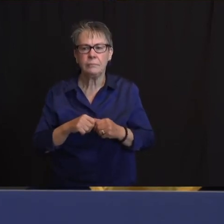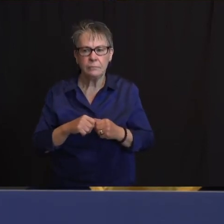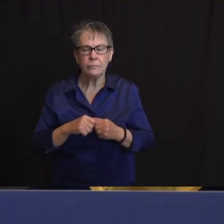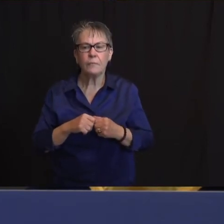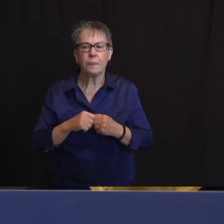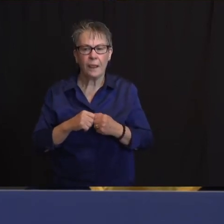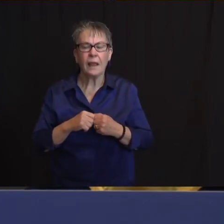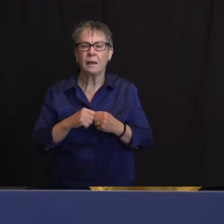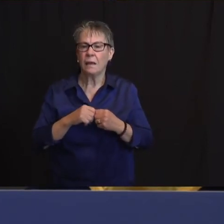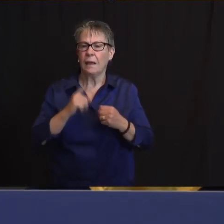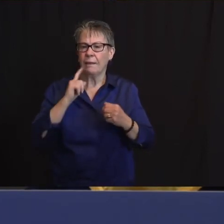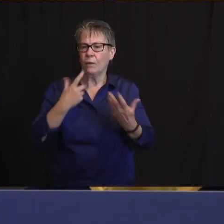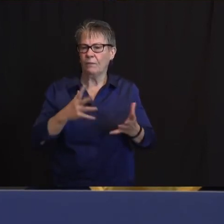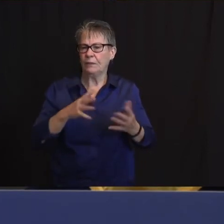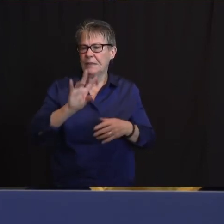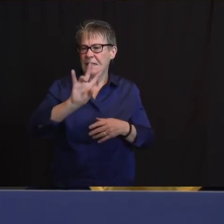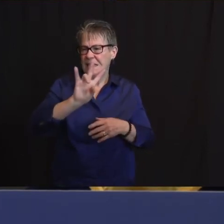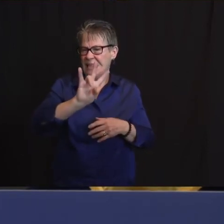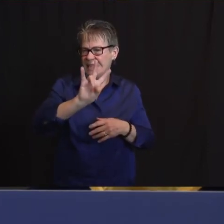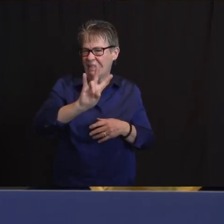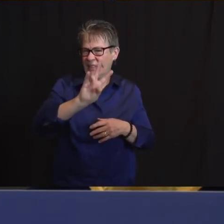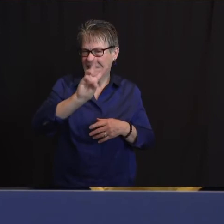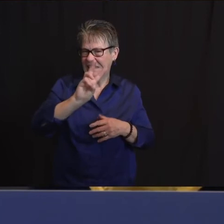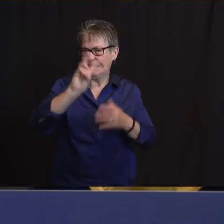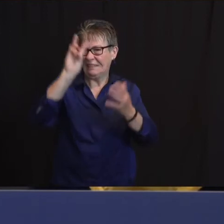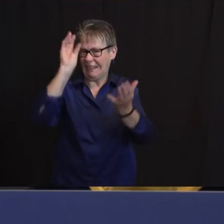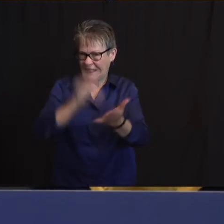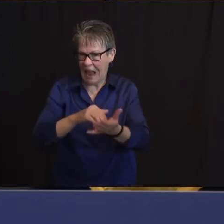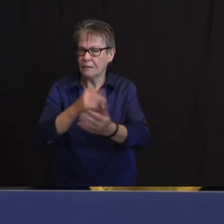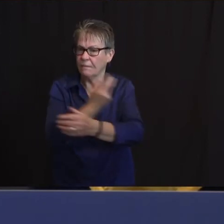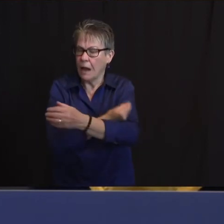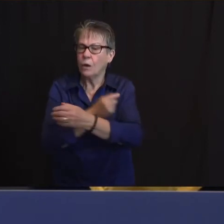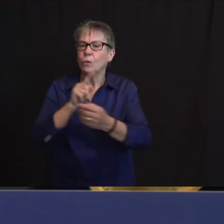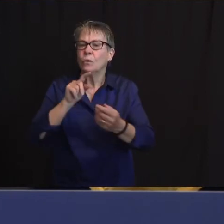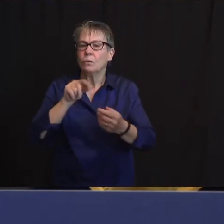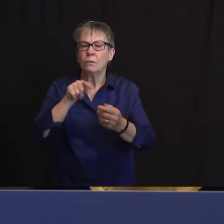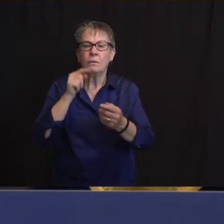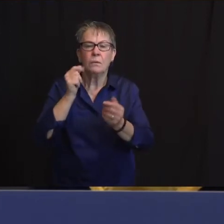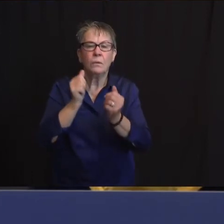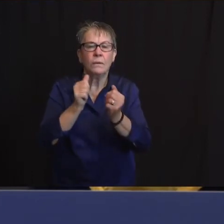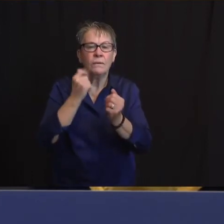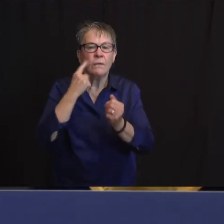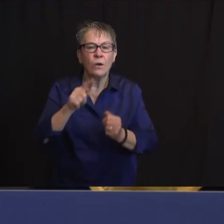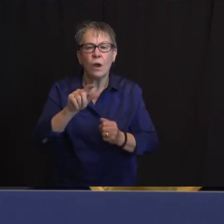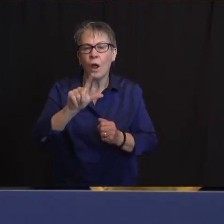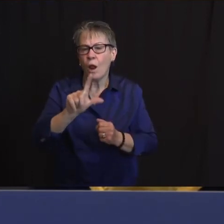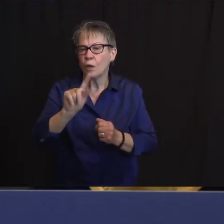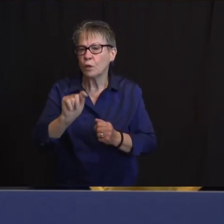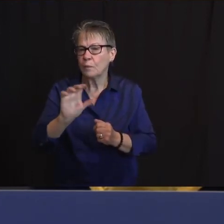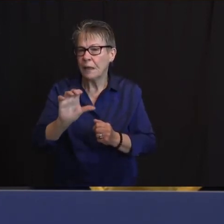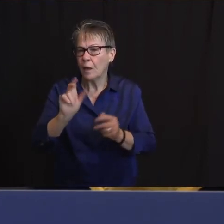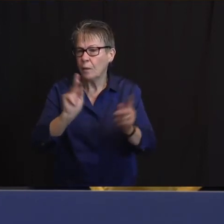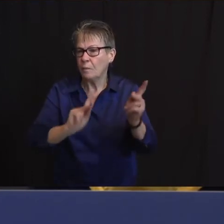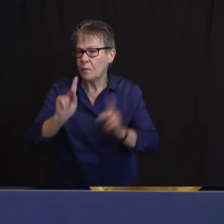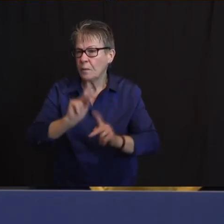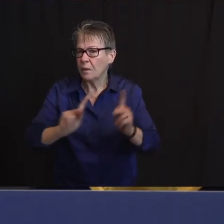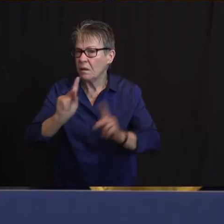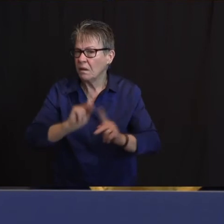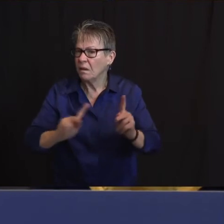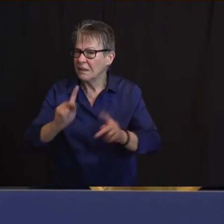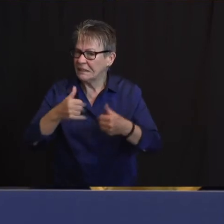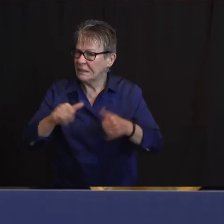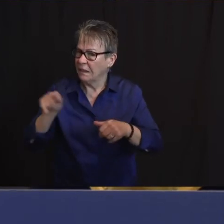administered, but with still a significant balance of first doses to be administered. So they